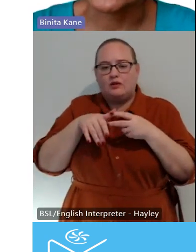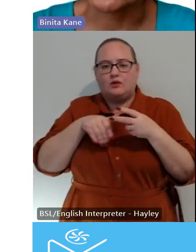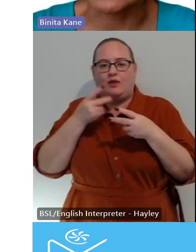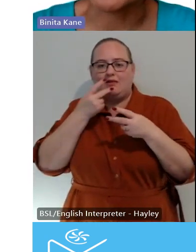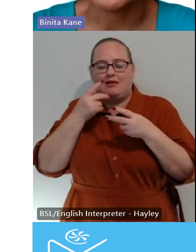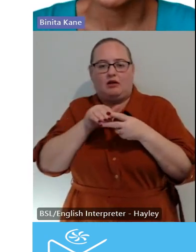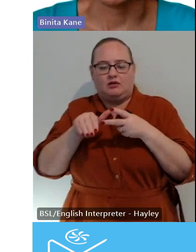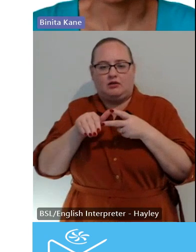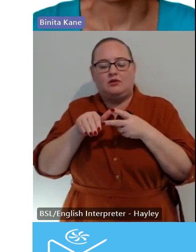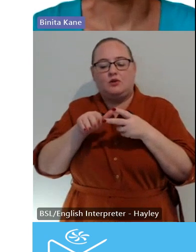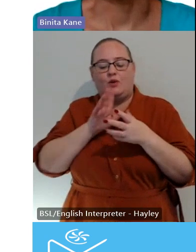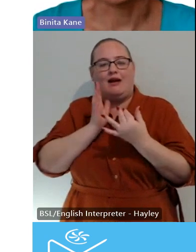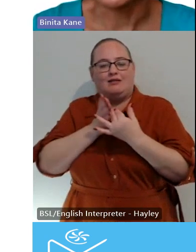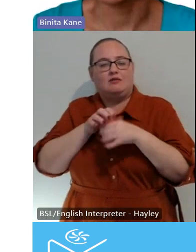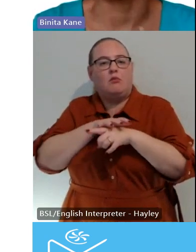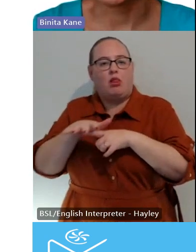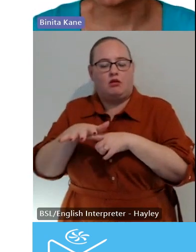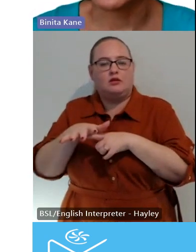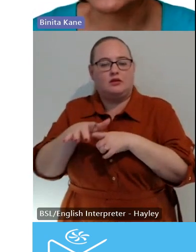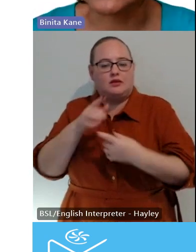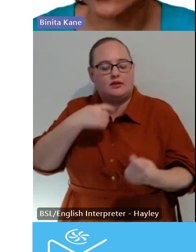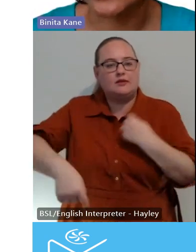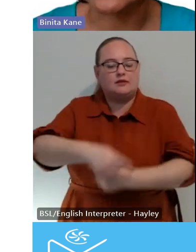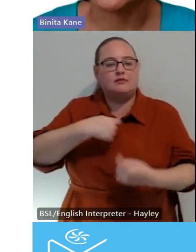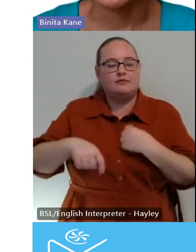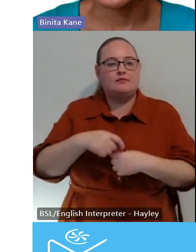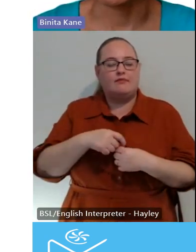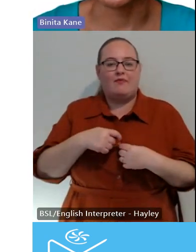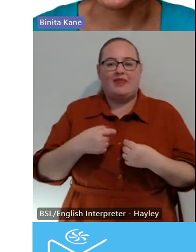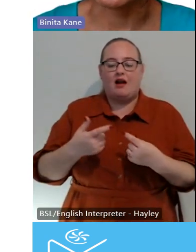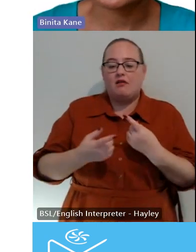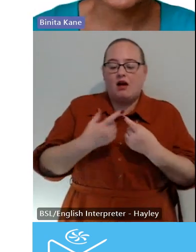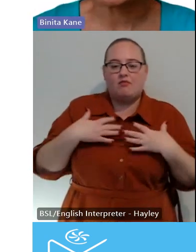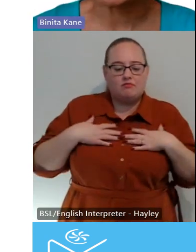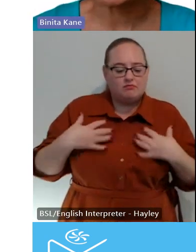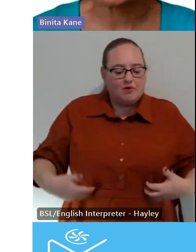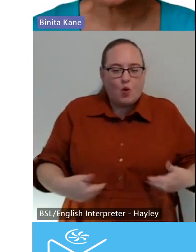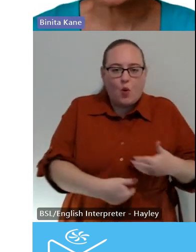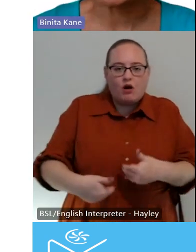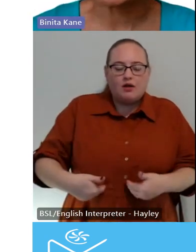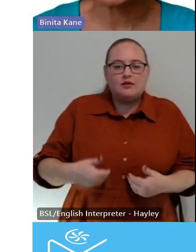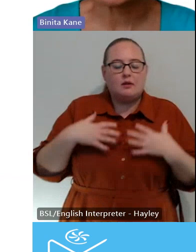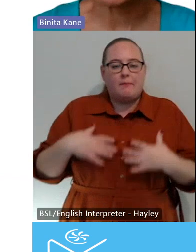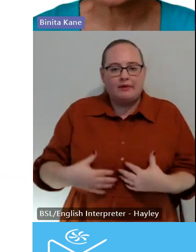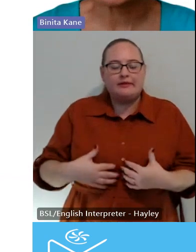the bloodstream, and then that is a highway to every single organ in the body. So this is why people